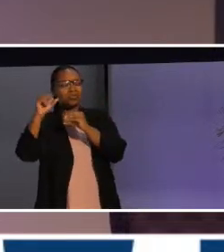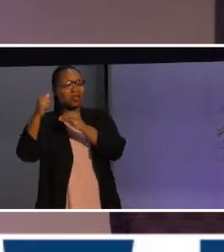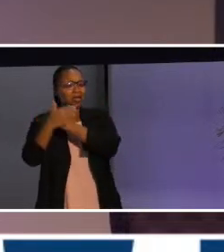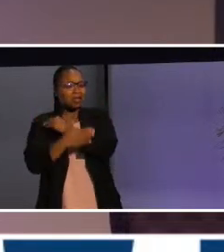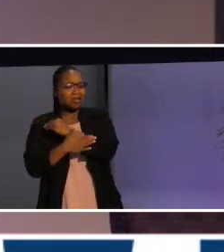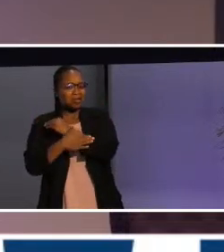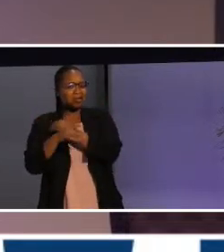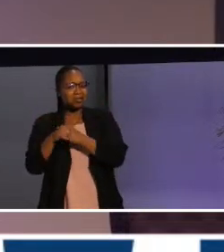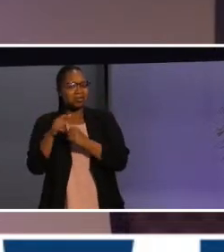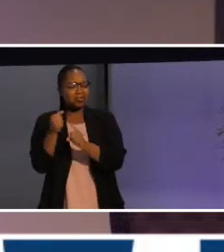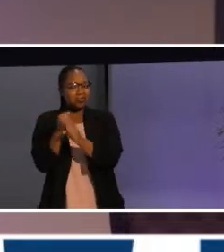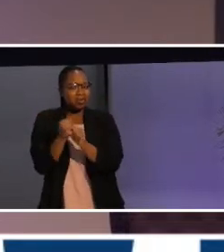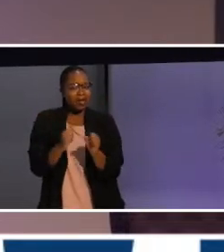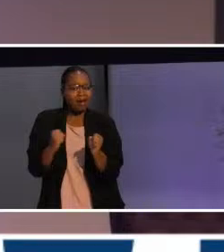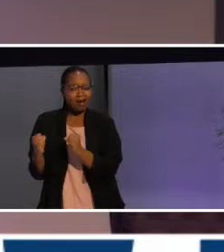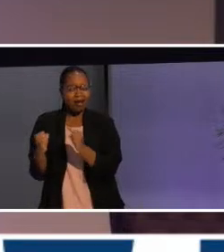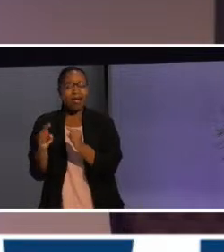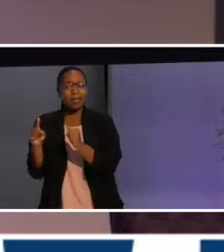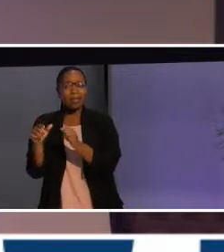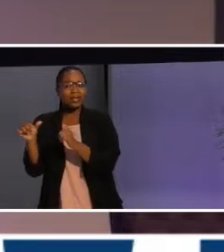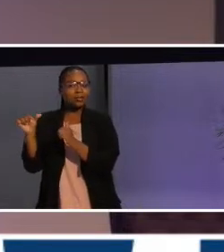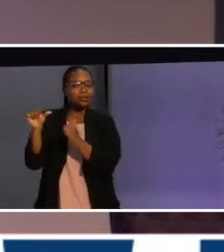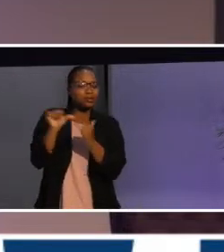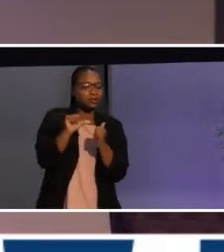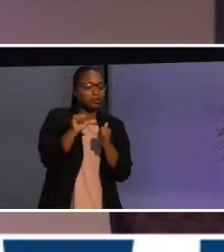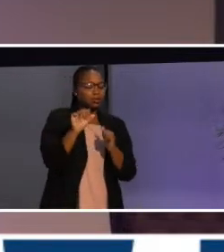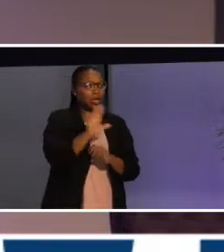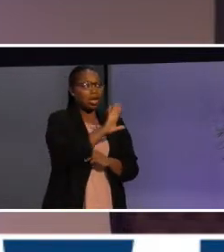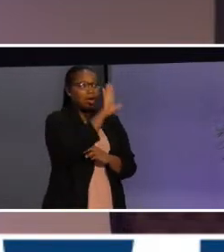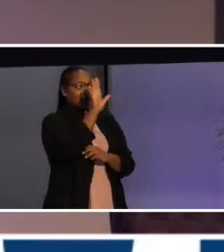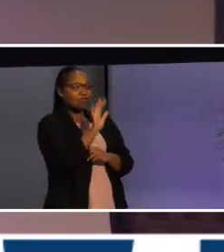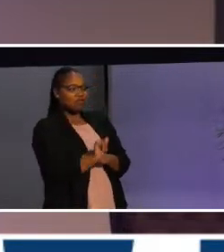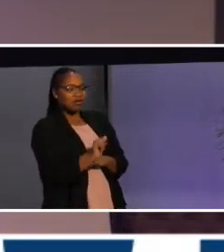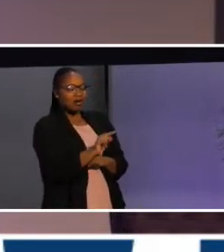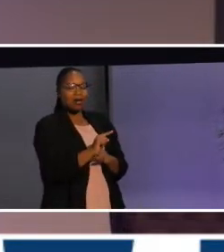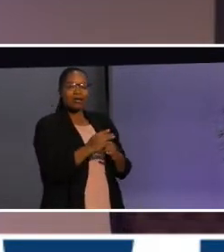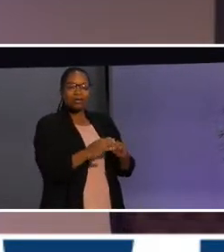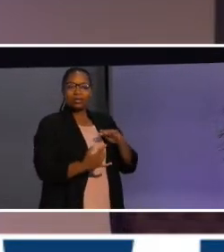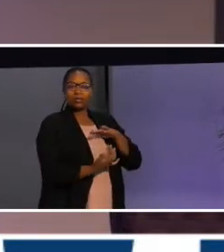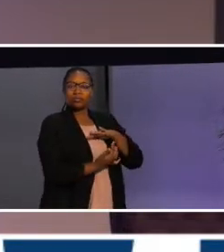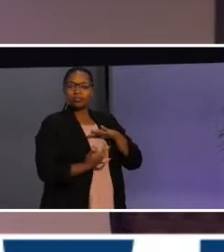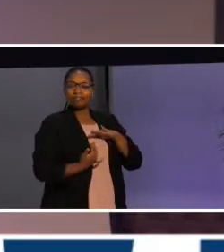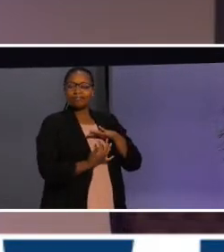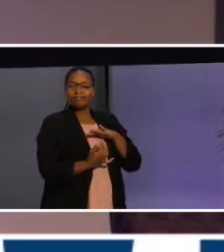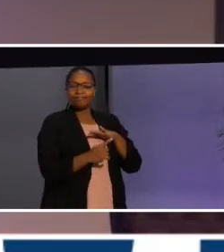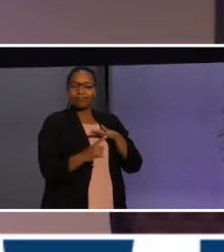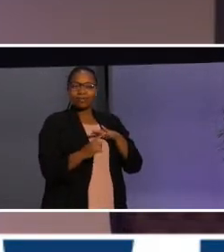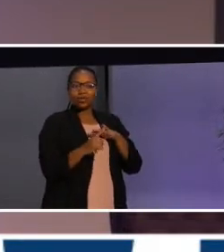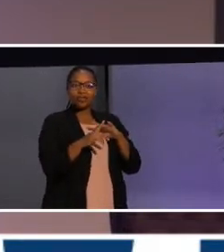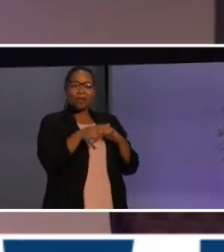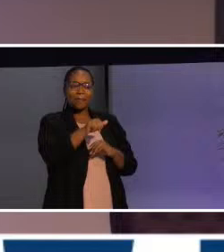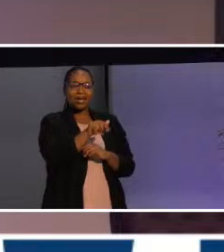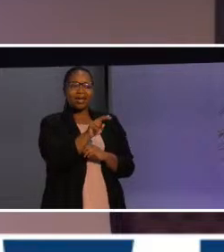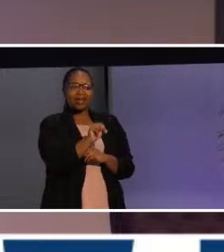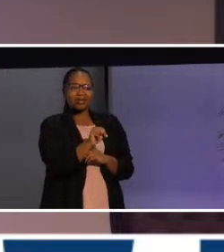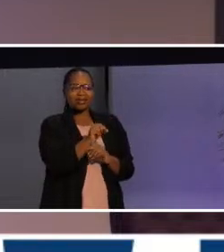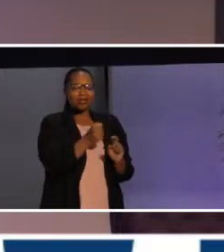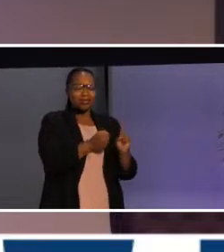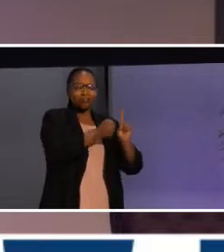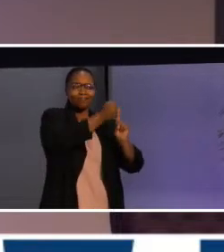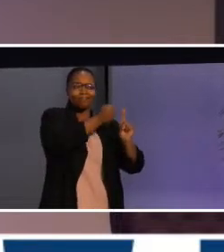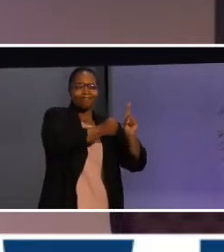Blyden, returned to Africa and inspired not only Pan-Africanism, but also